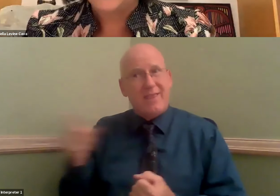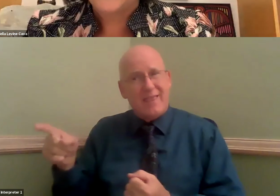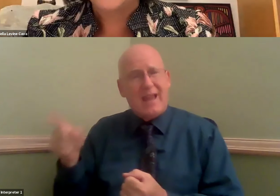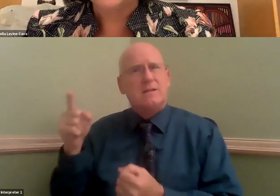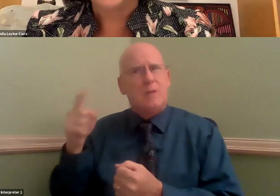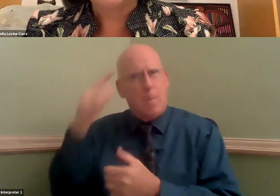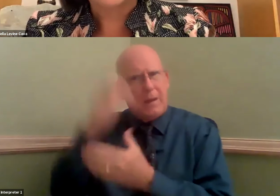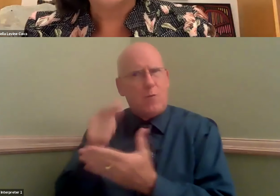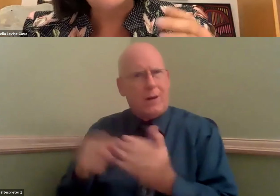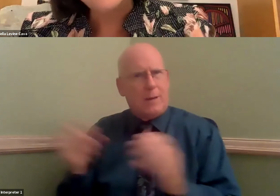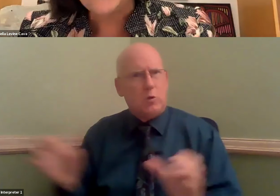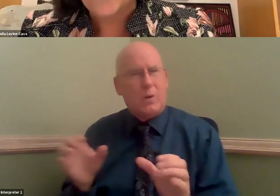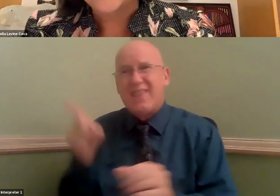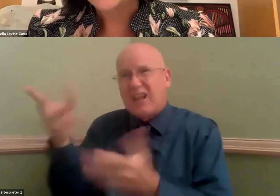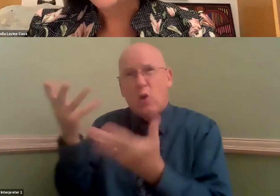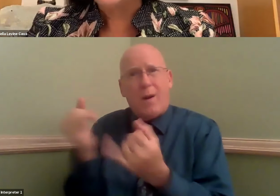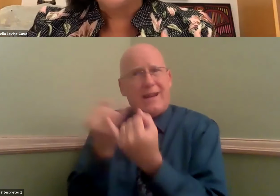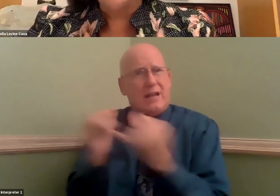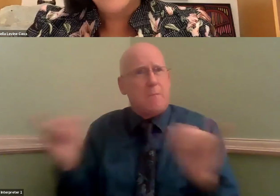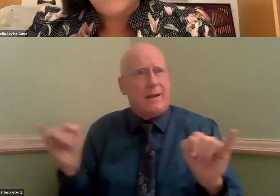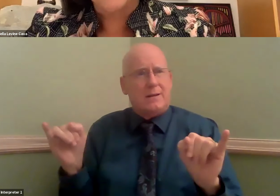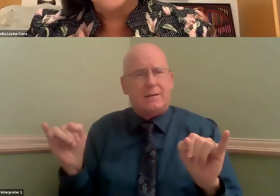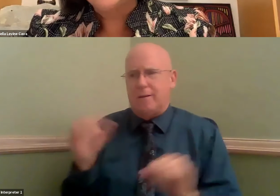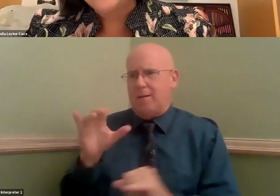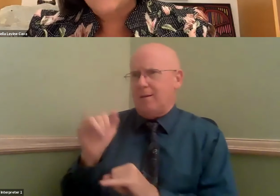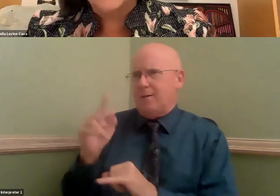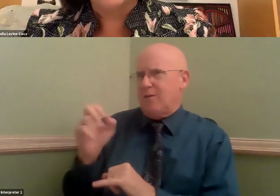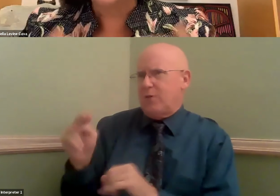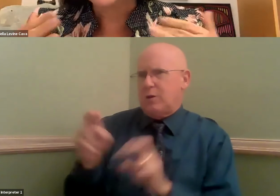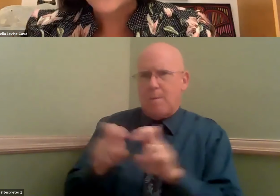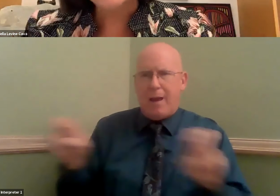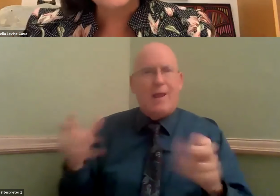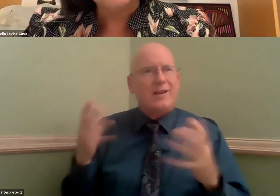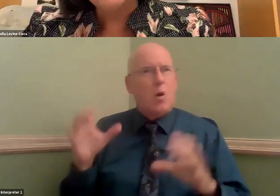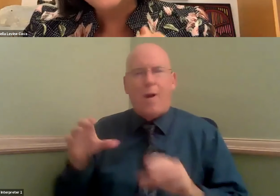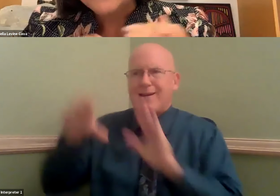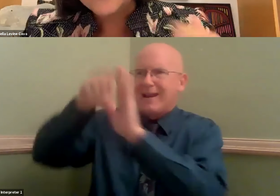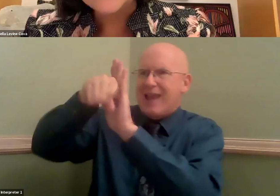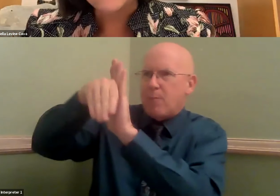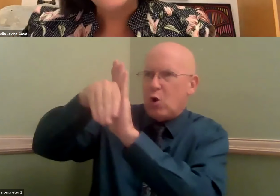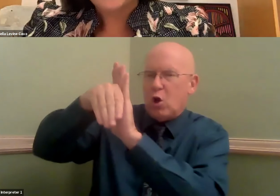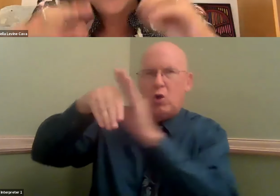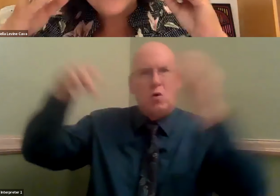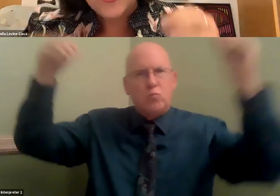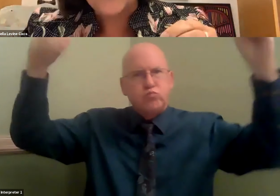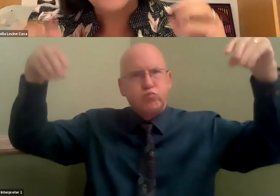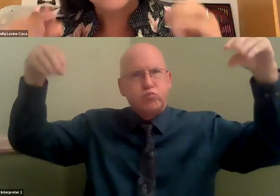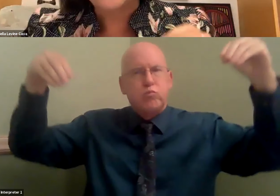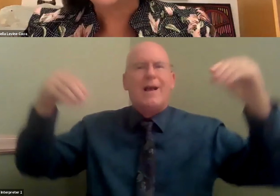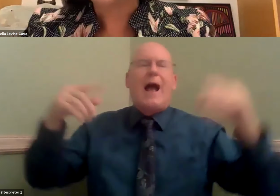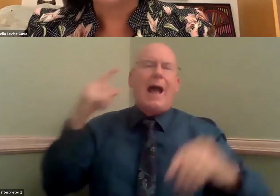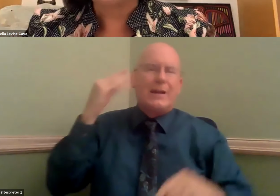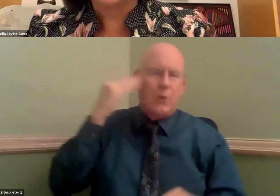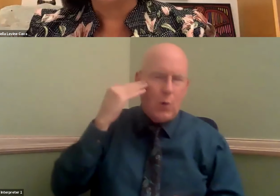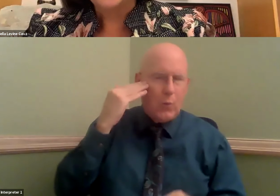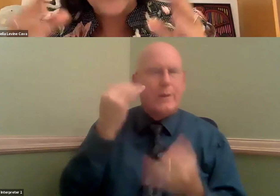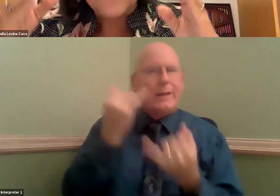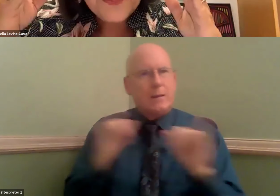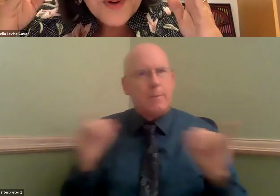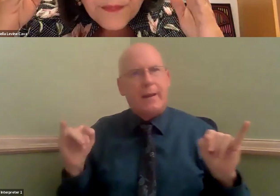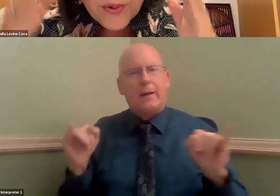want an independent civilian panel. They didn't want cameras. They did not want cameras. The cameras have proven to be useful. I know the independent civilian